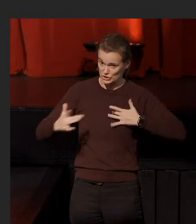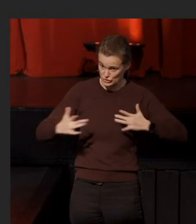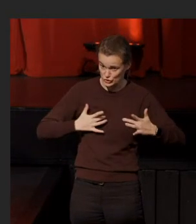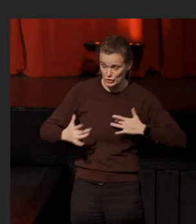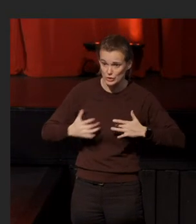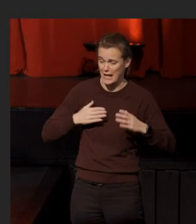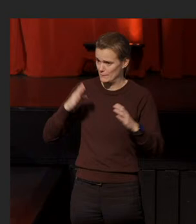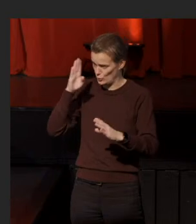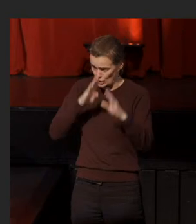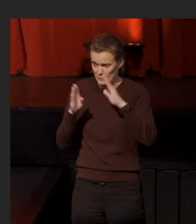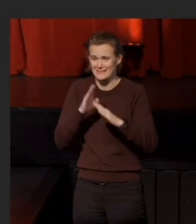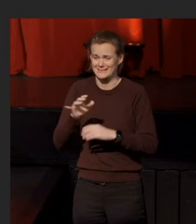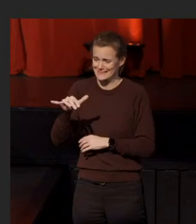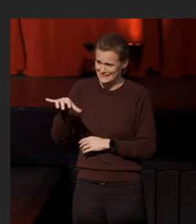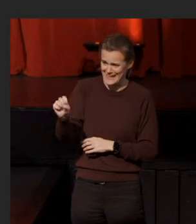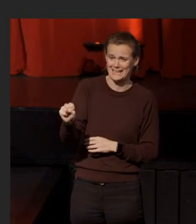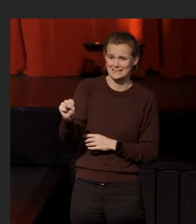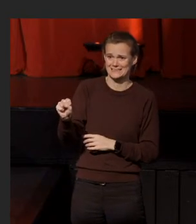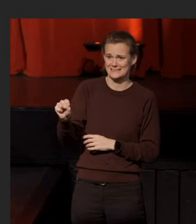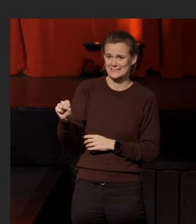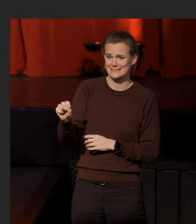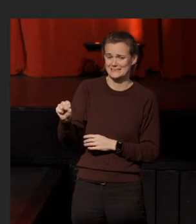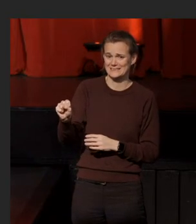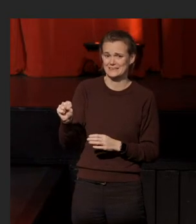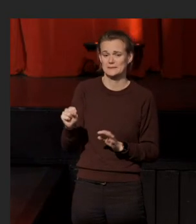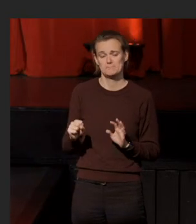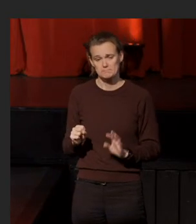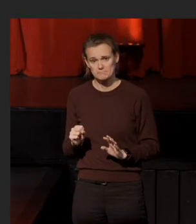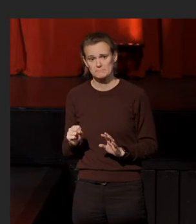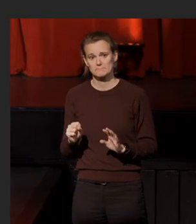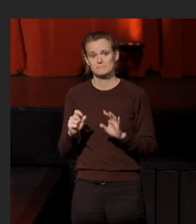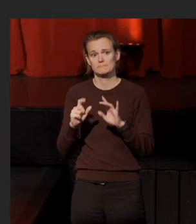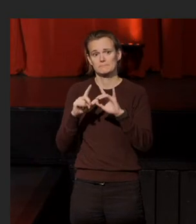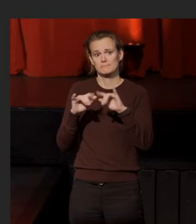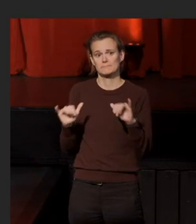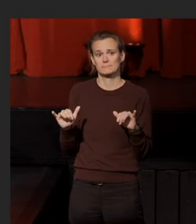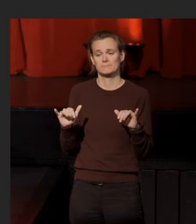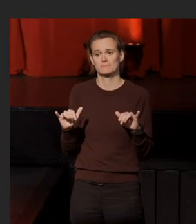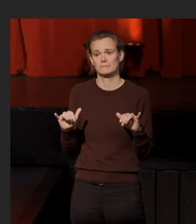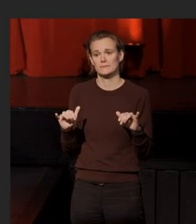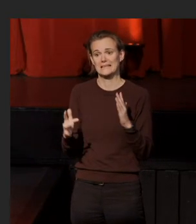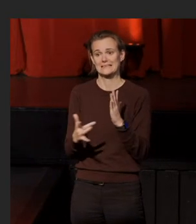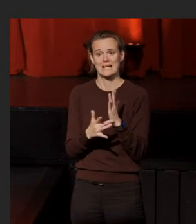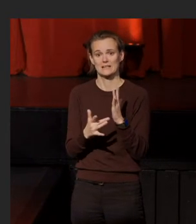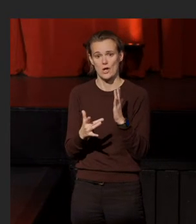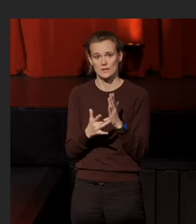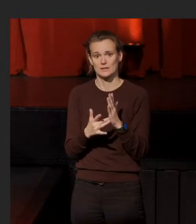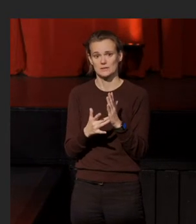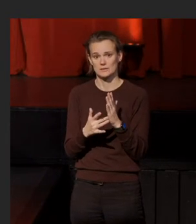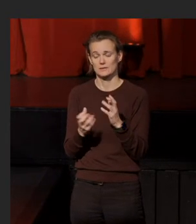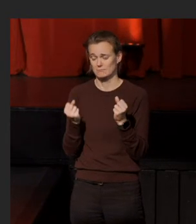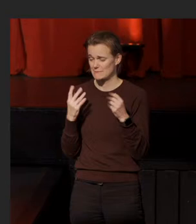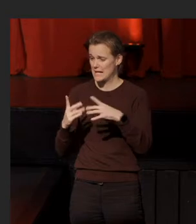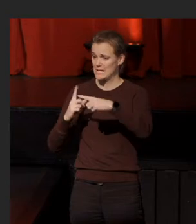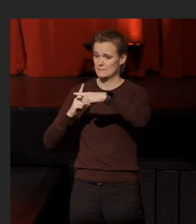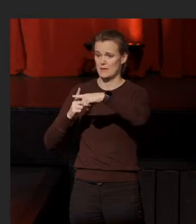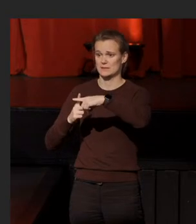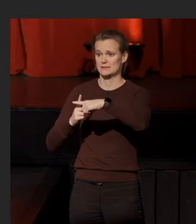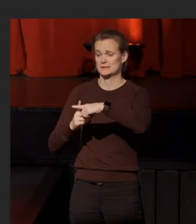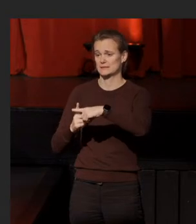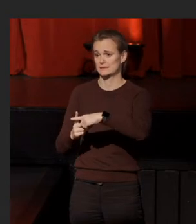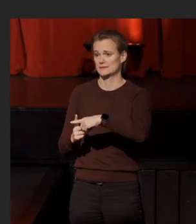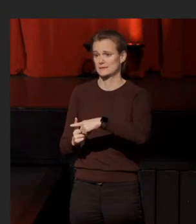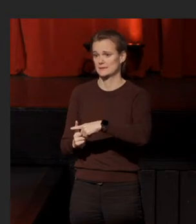future. And I also think, however, that the technology holds great promise. There are so many things that